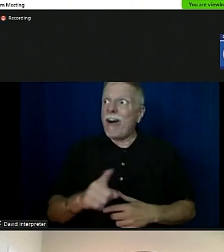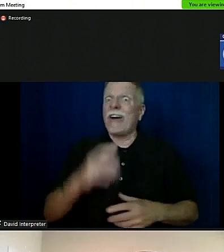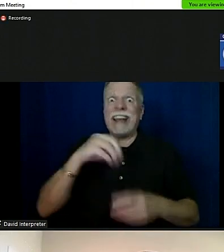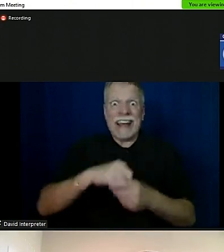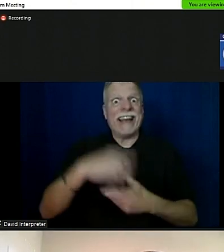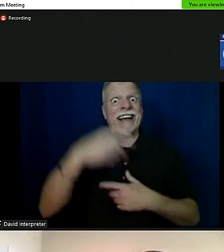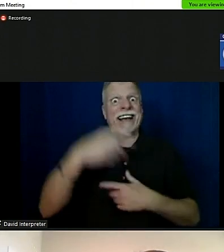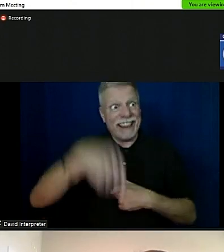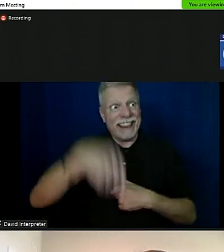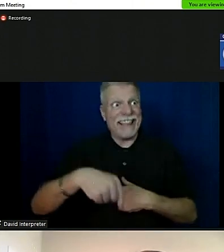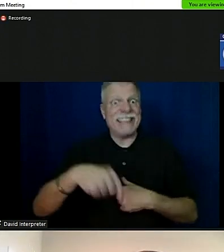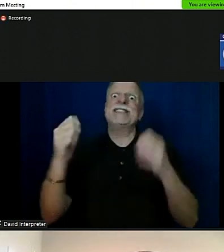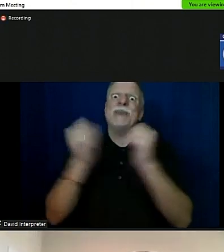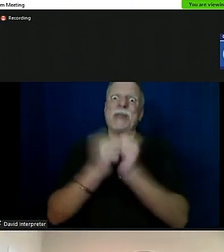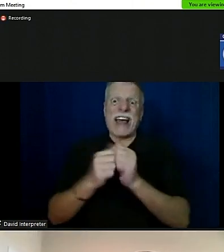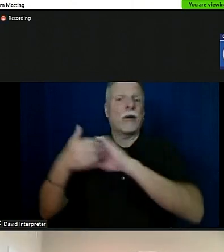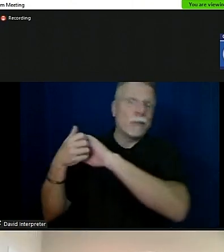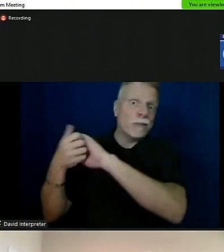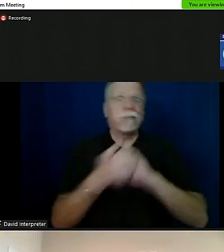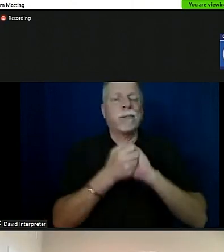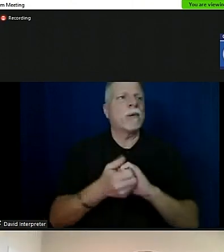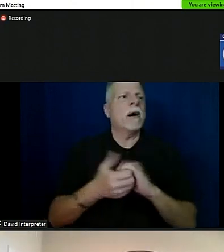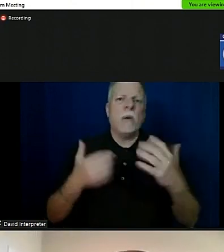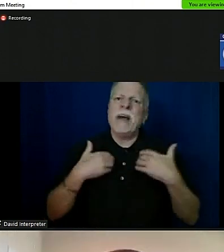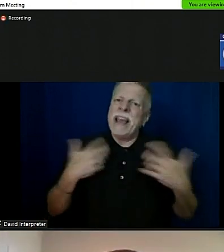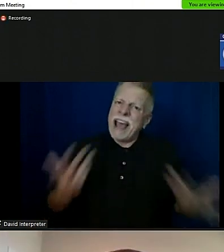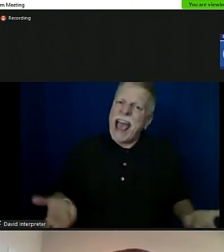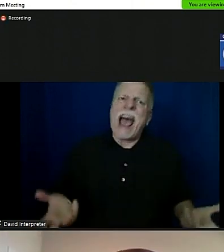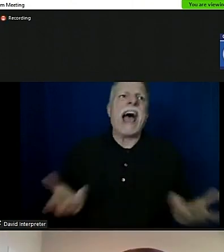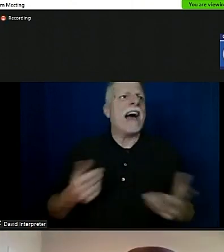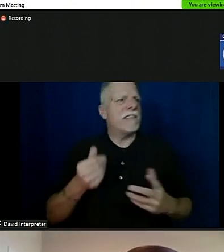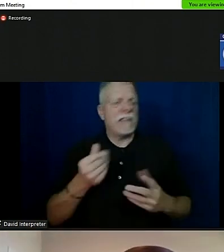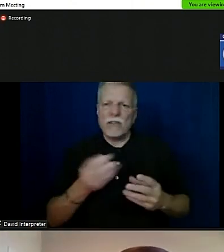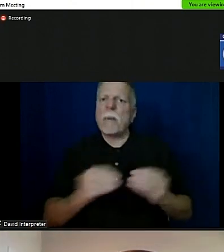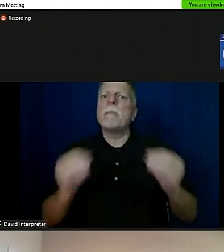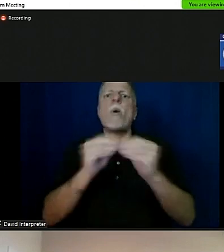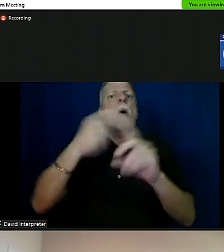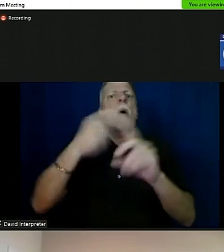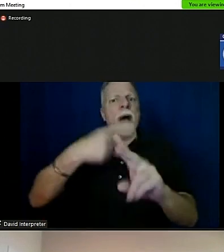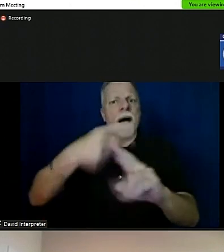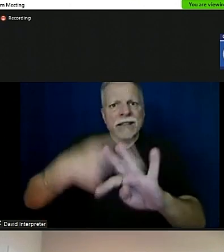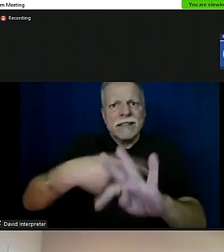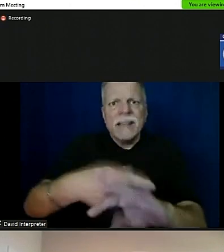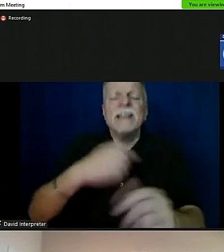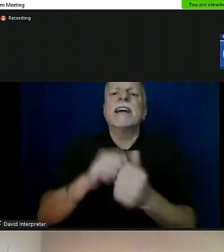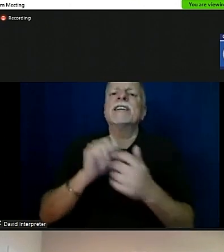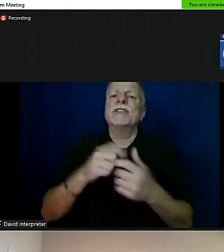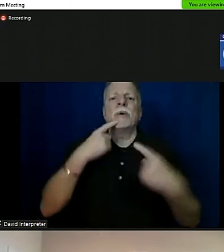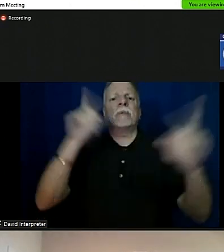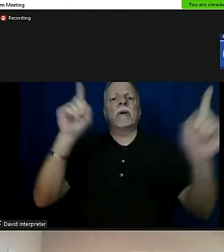the beginning, and we've got a couple more months of working together to get this done.